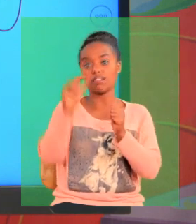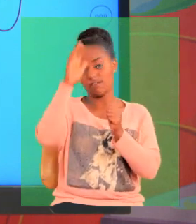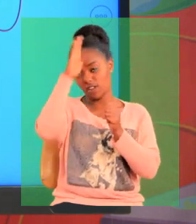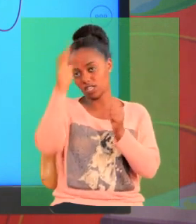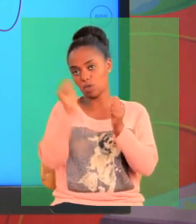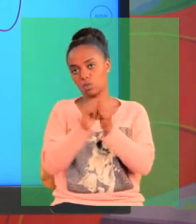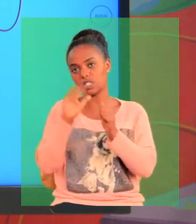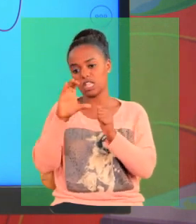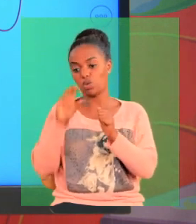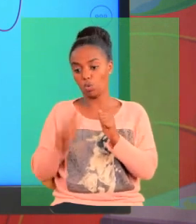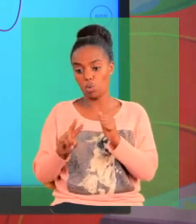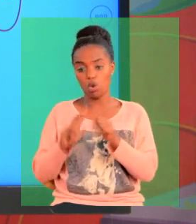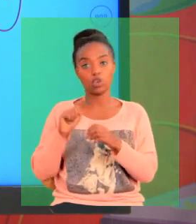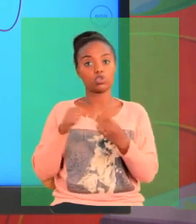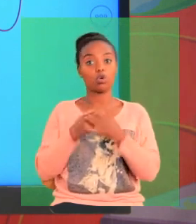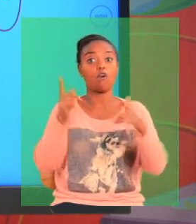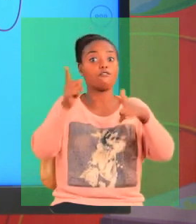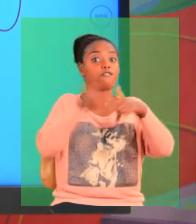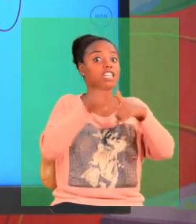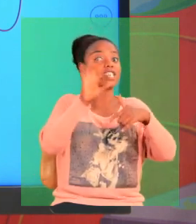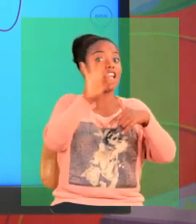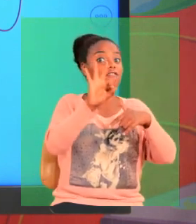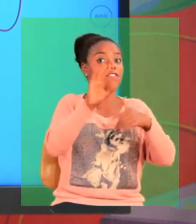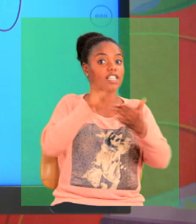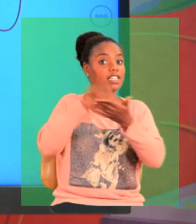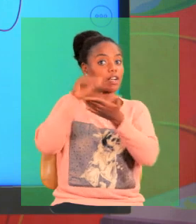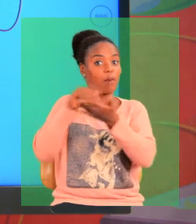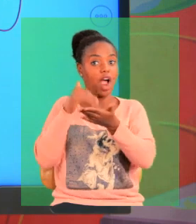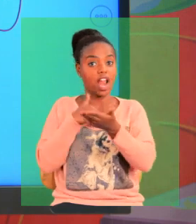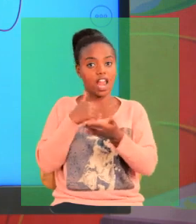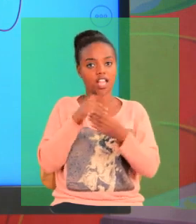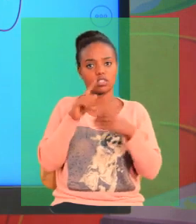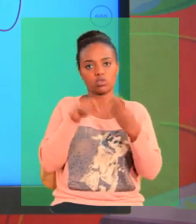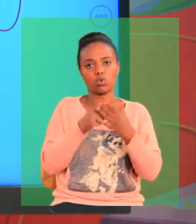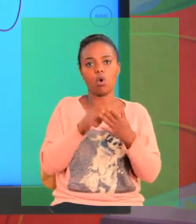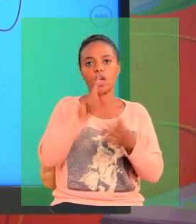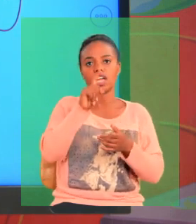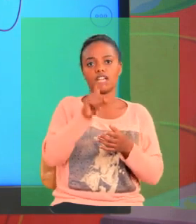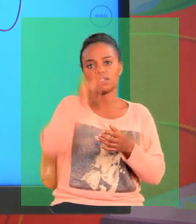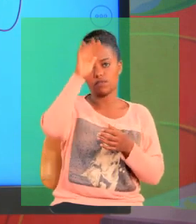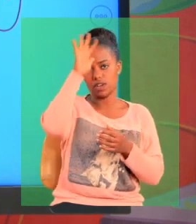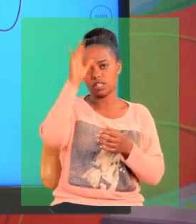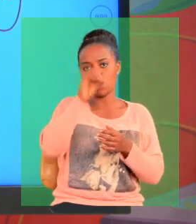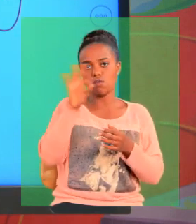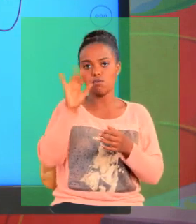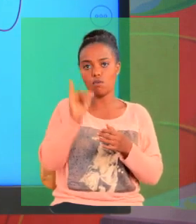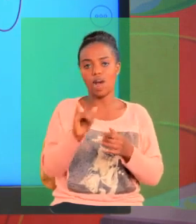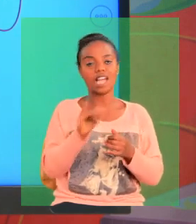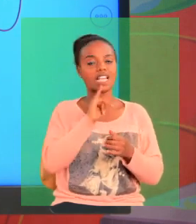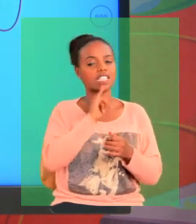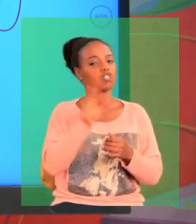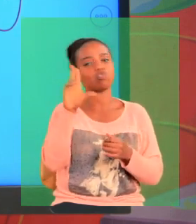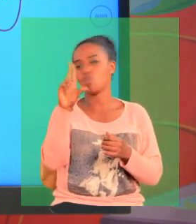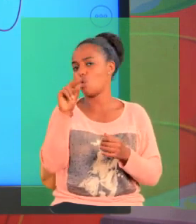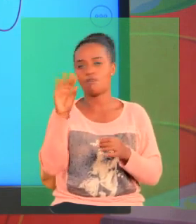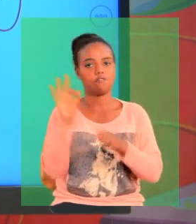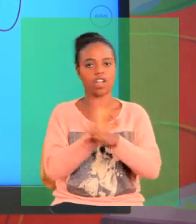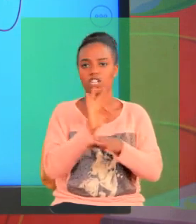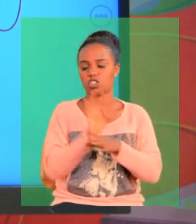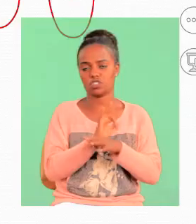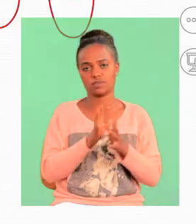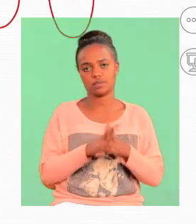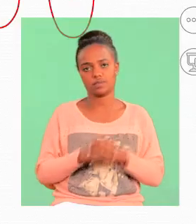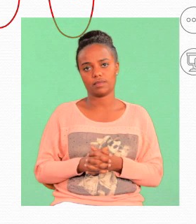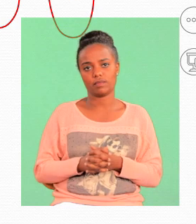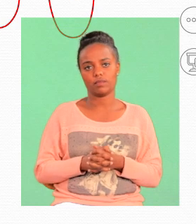repeated. Because of that, x is the father of y is not a function. Is not a function. Now let's